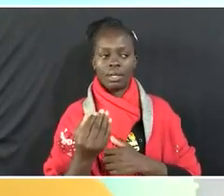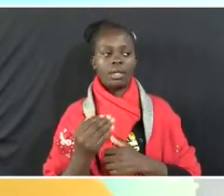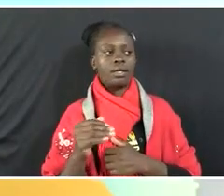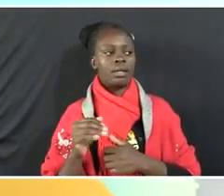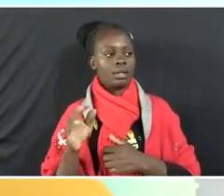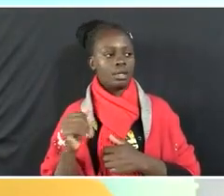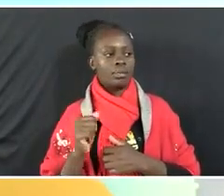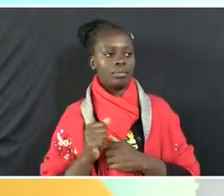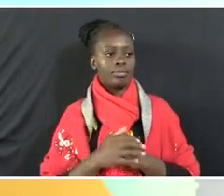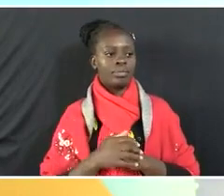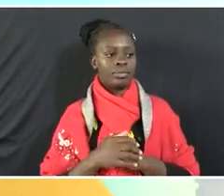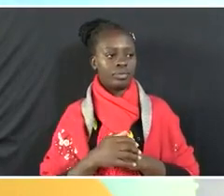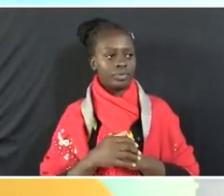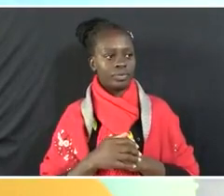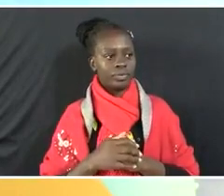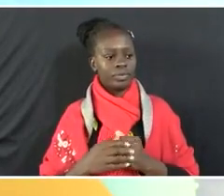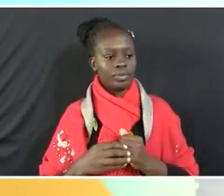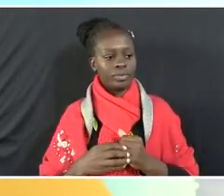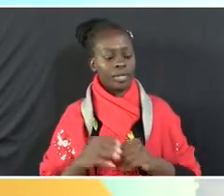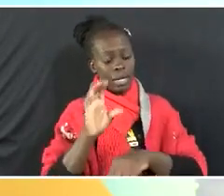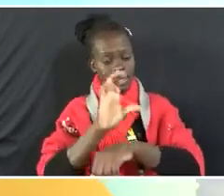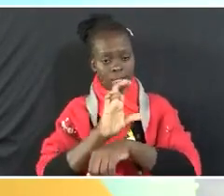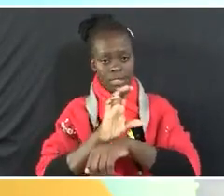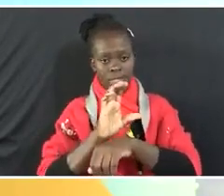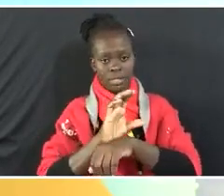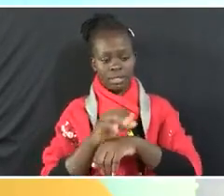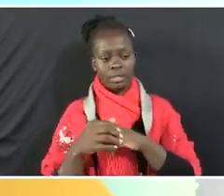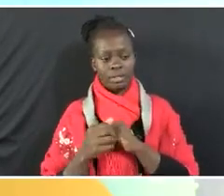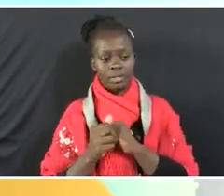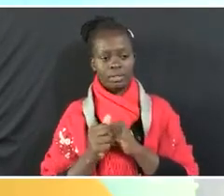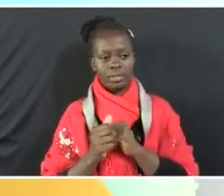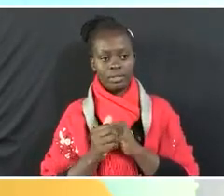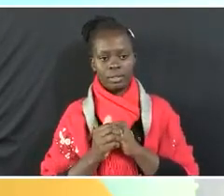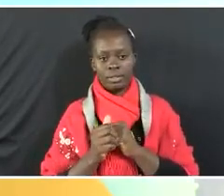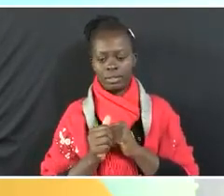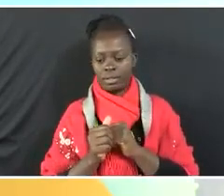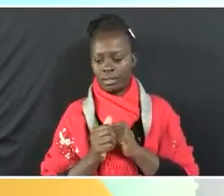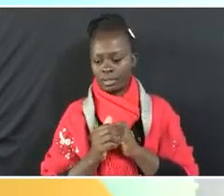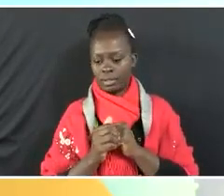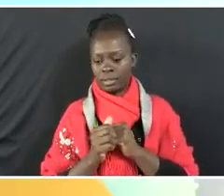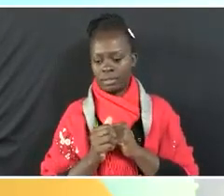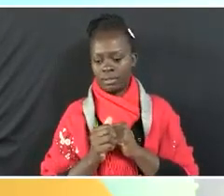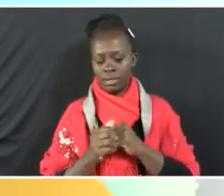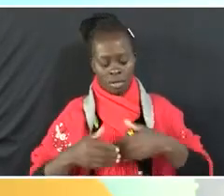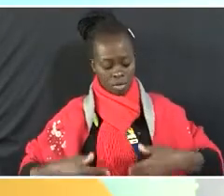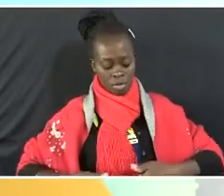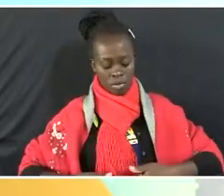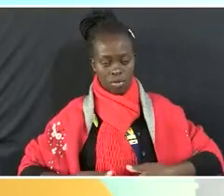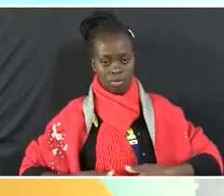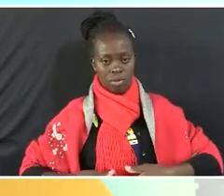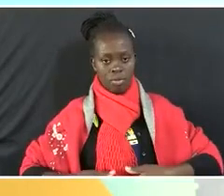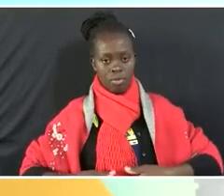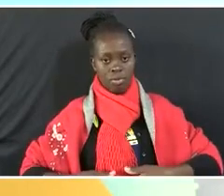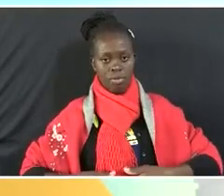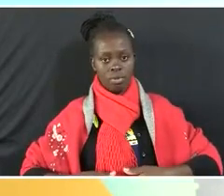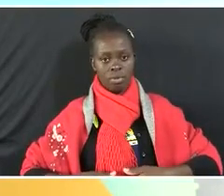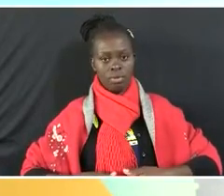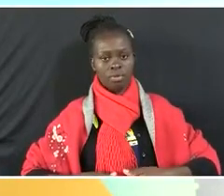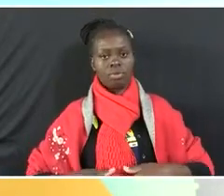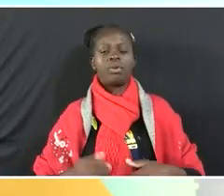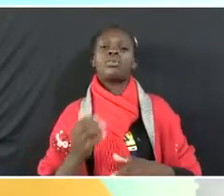It's called attention seeking. And church, I'm not sorry to say this, but young people nowadays seek attention too much. Too